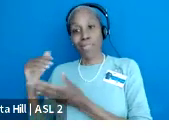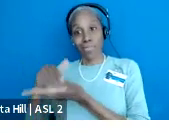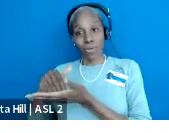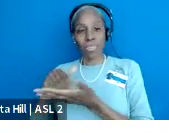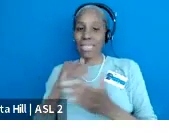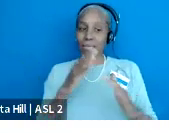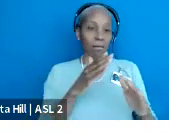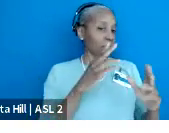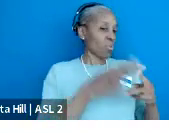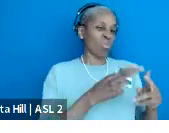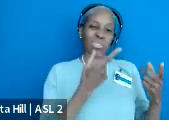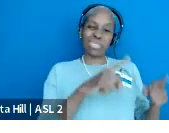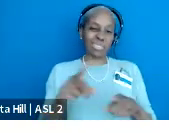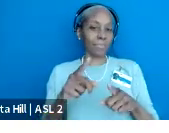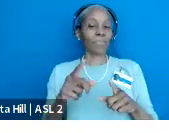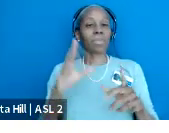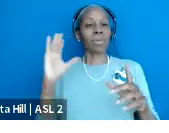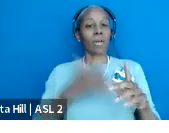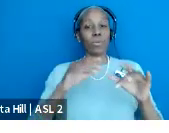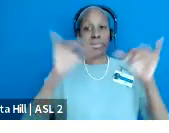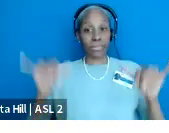were not considered incidents in our system.